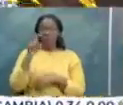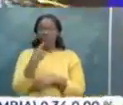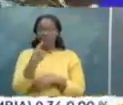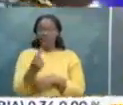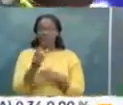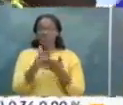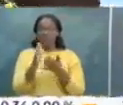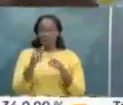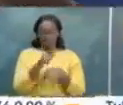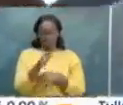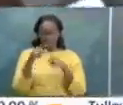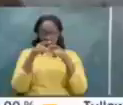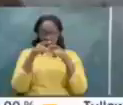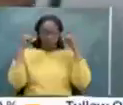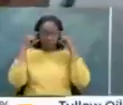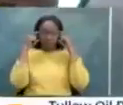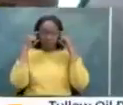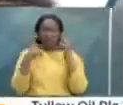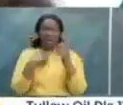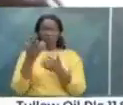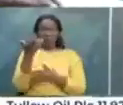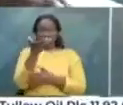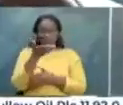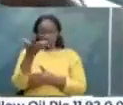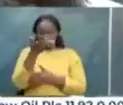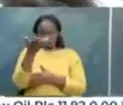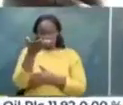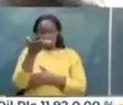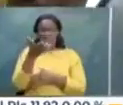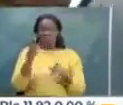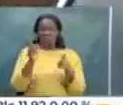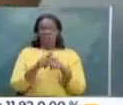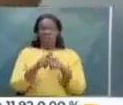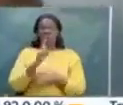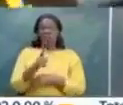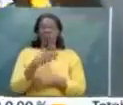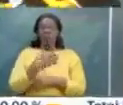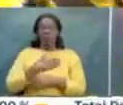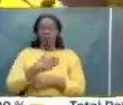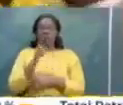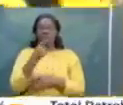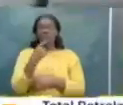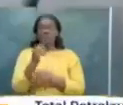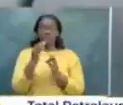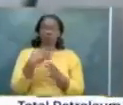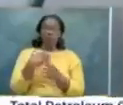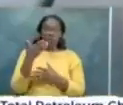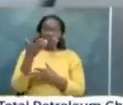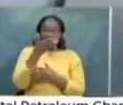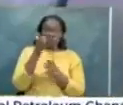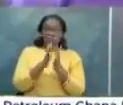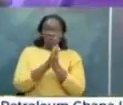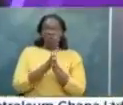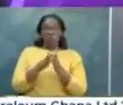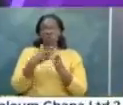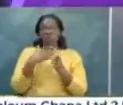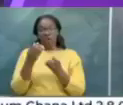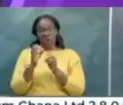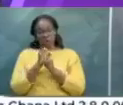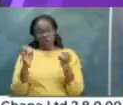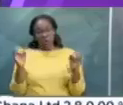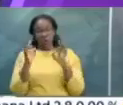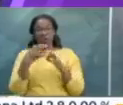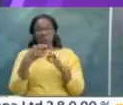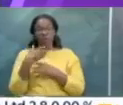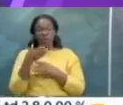of these masks have filters, and please, when you order, please make sure to say if you want it with filter or not. For those who don't want to do